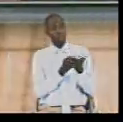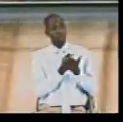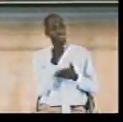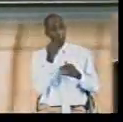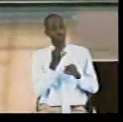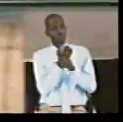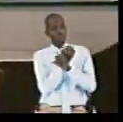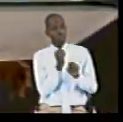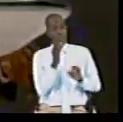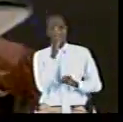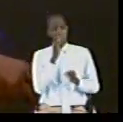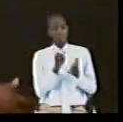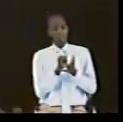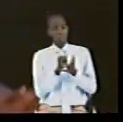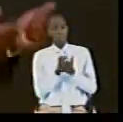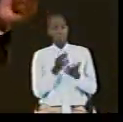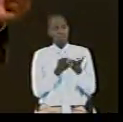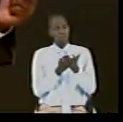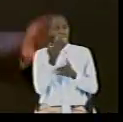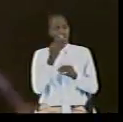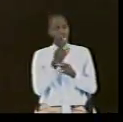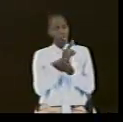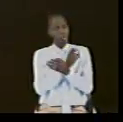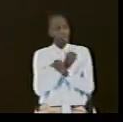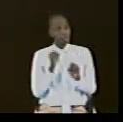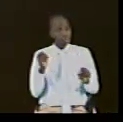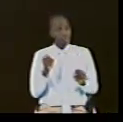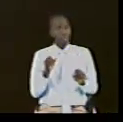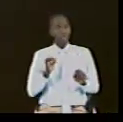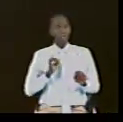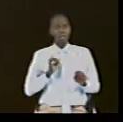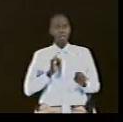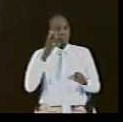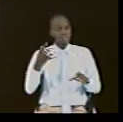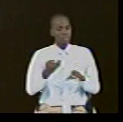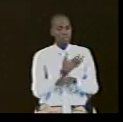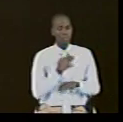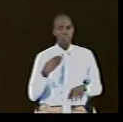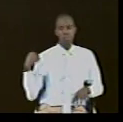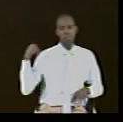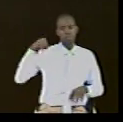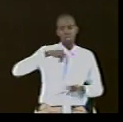the truth of righteousness, then I pick my bag, I'm going. Where are you